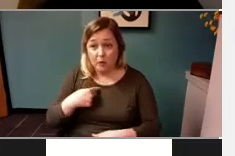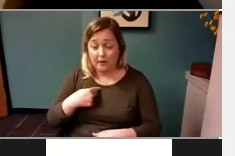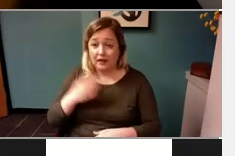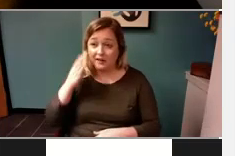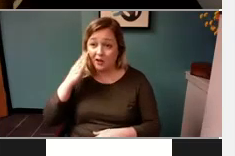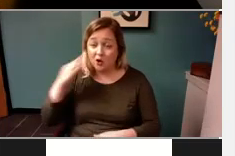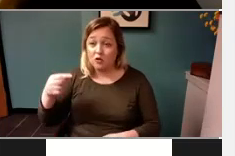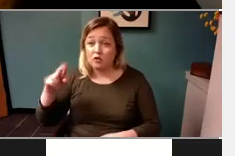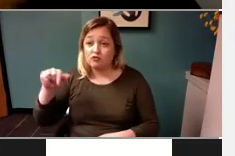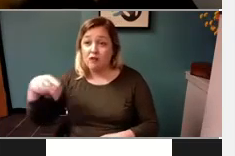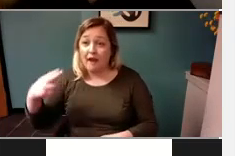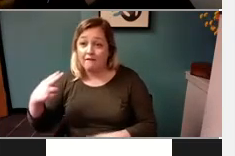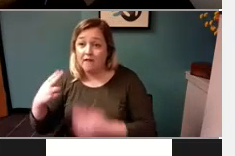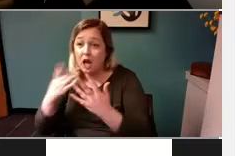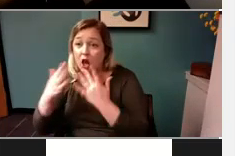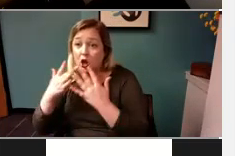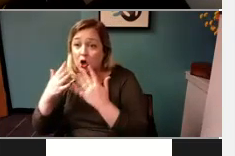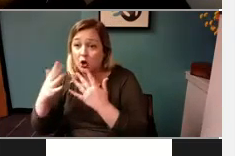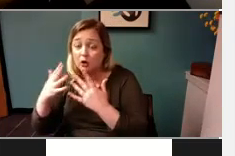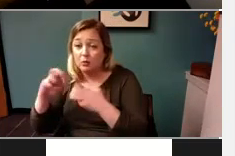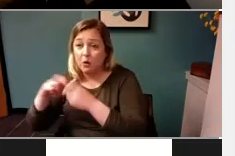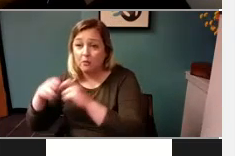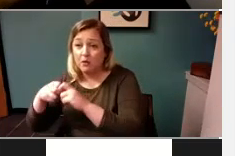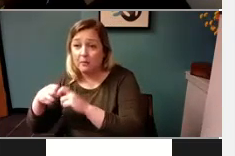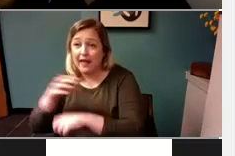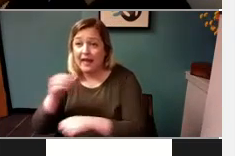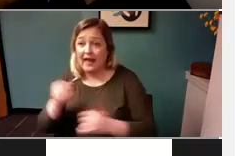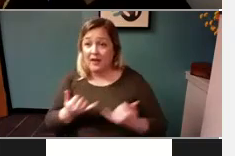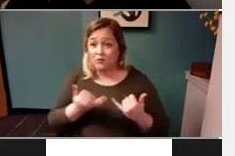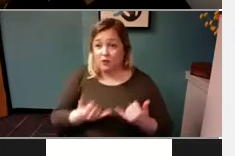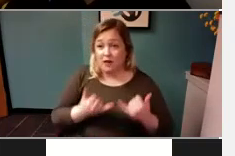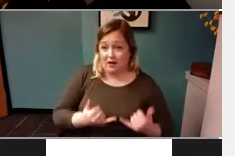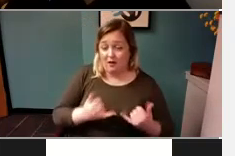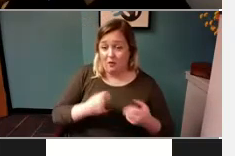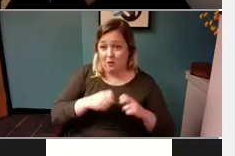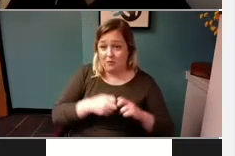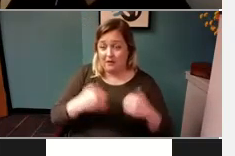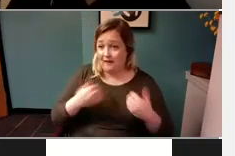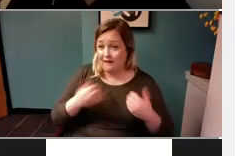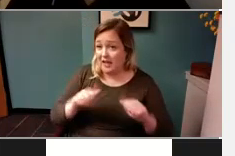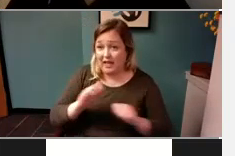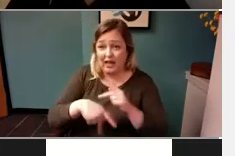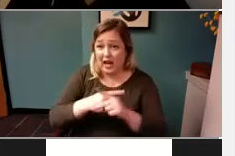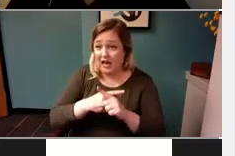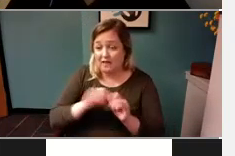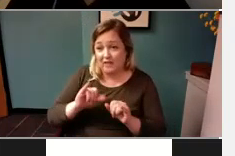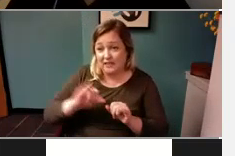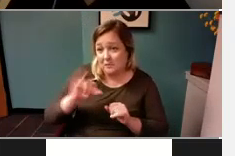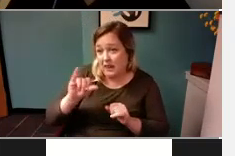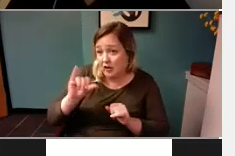particular problem have anything in similarity between those two problems?